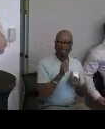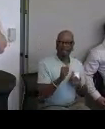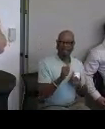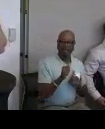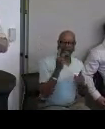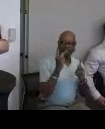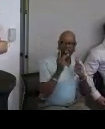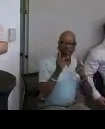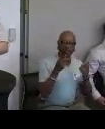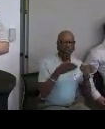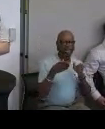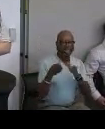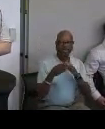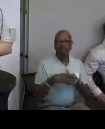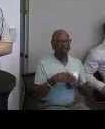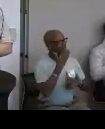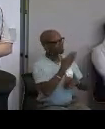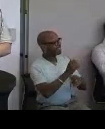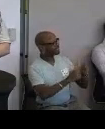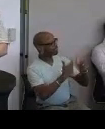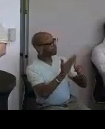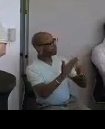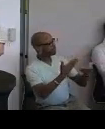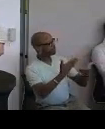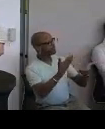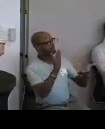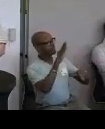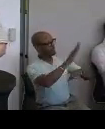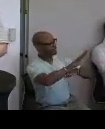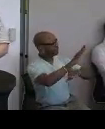Great. Thanks, everybody. Good afternoon.